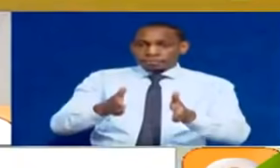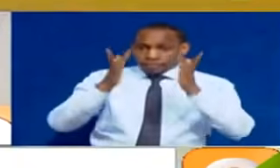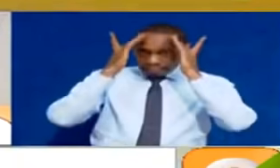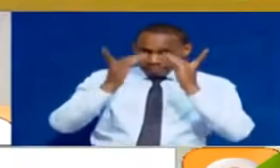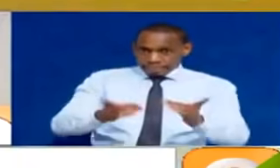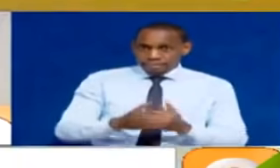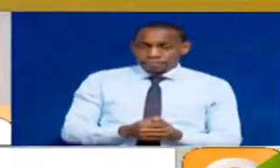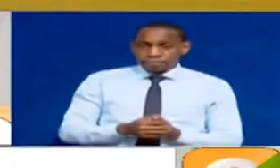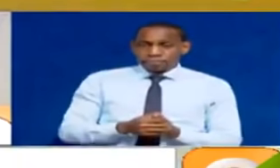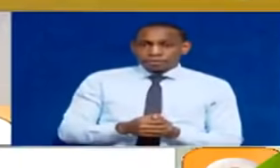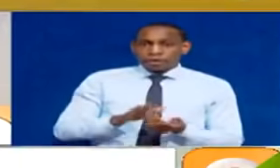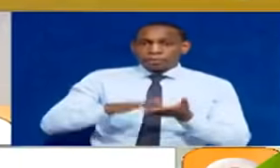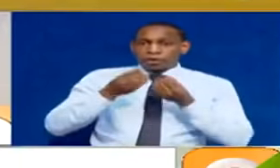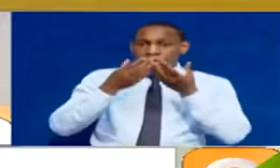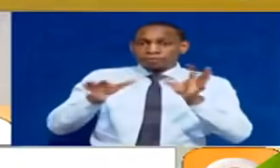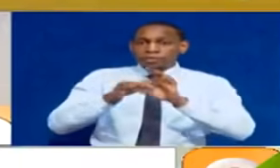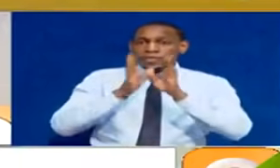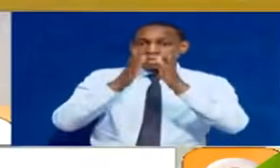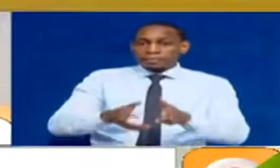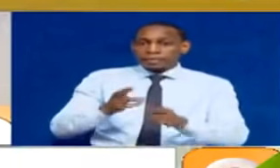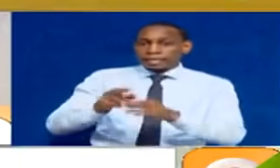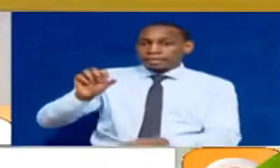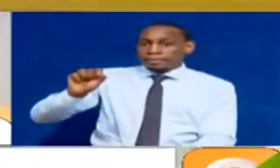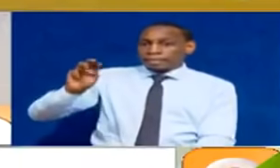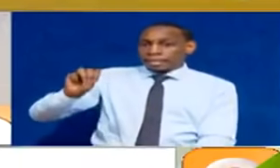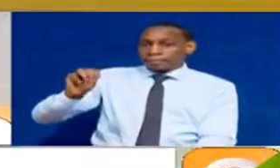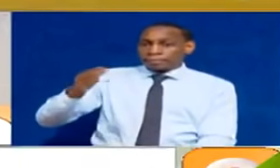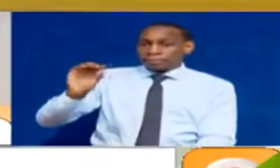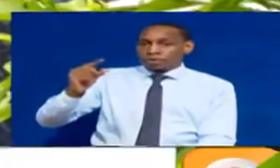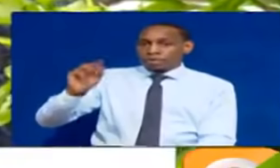goes. Let's get more from our very own Sam Ogina.